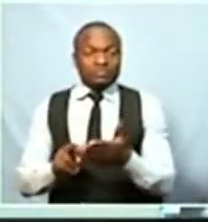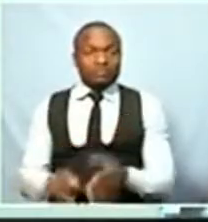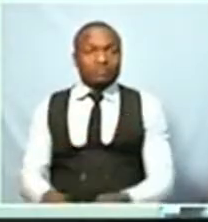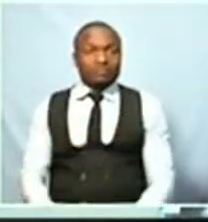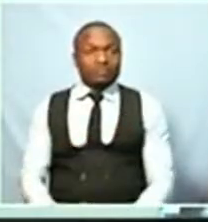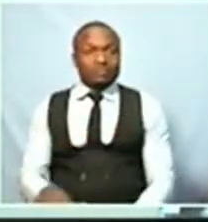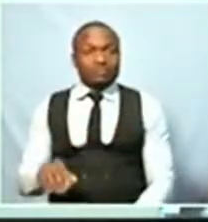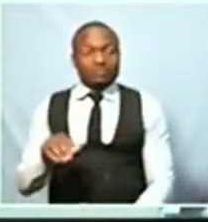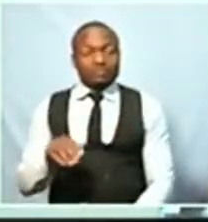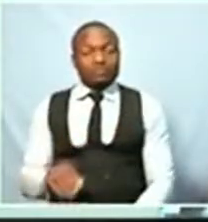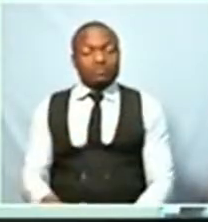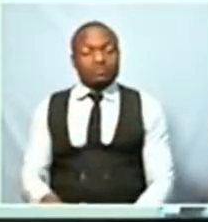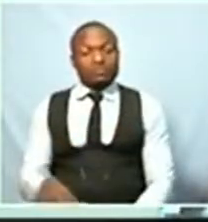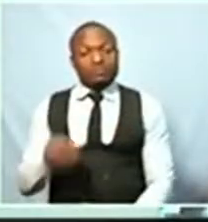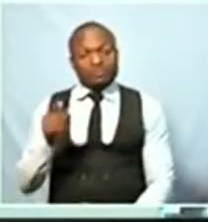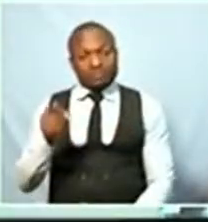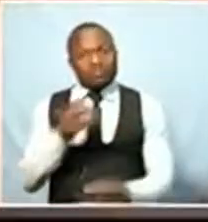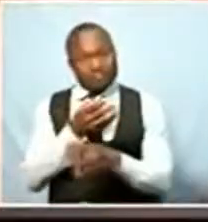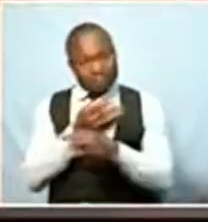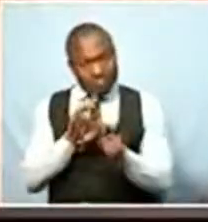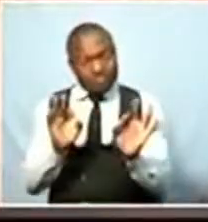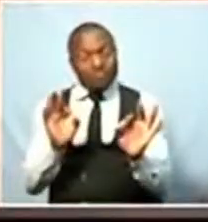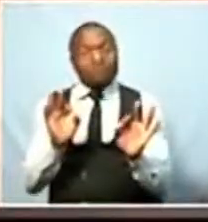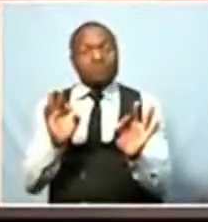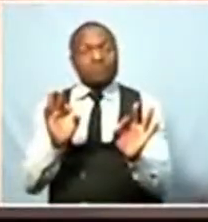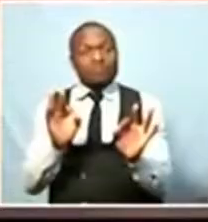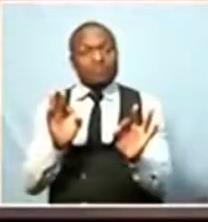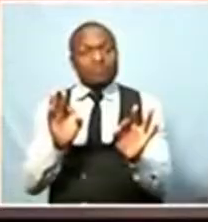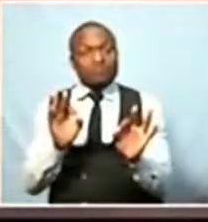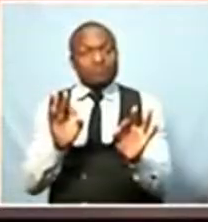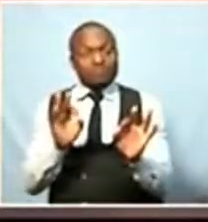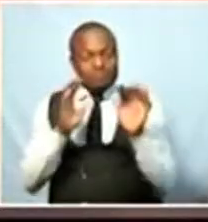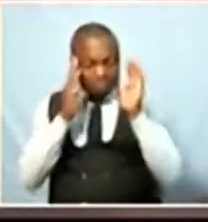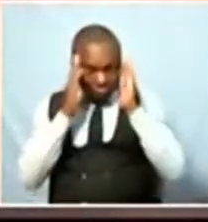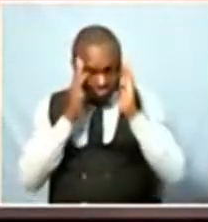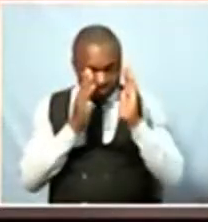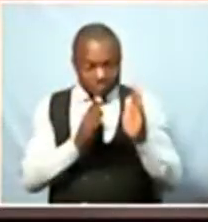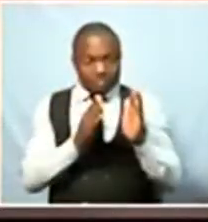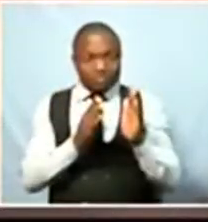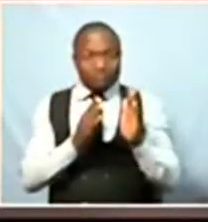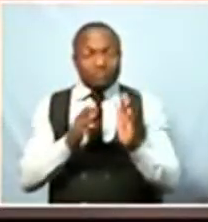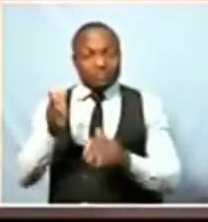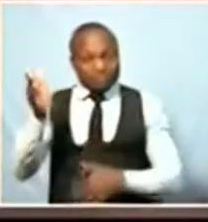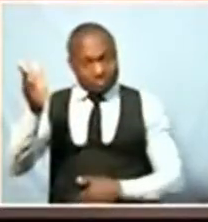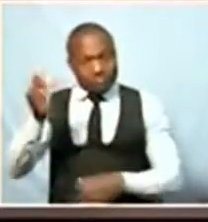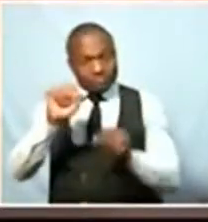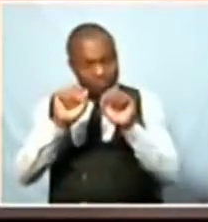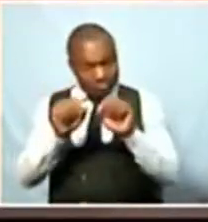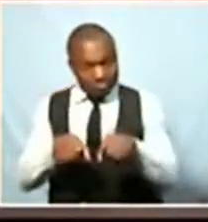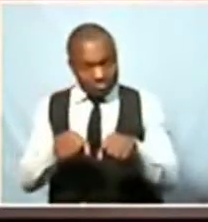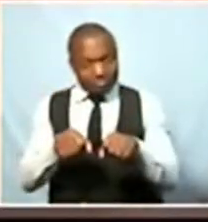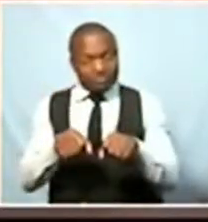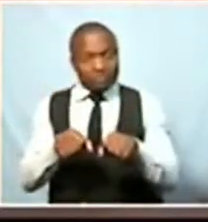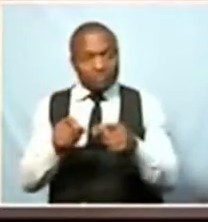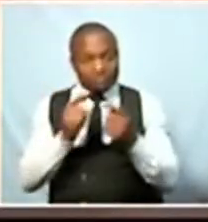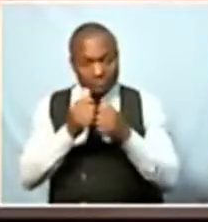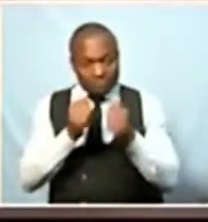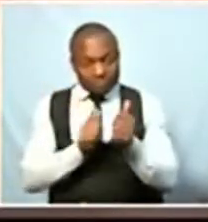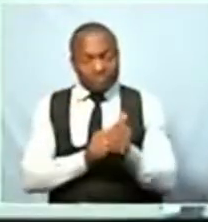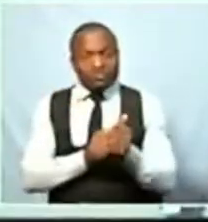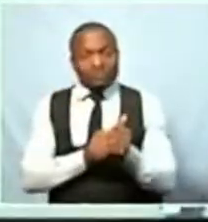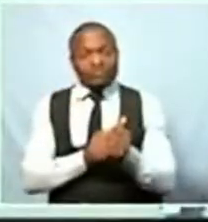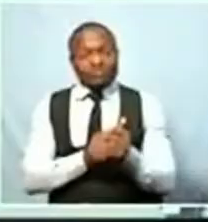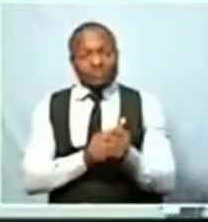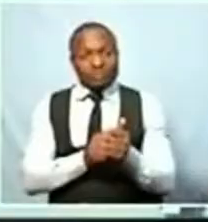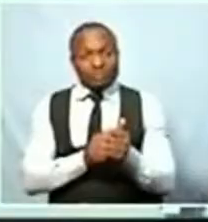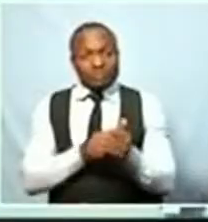Auditor General, you are at liberty to speak to the presentation. So you can speak to the salient features. That's what I'm trying